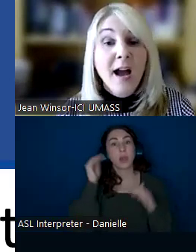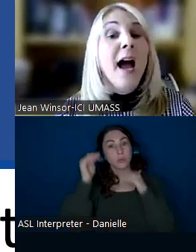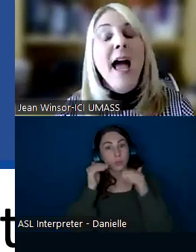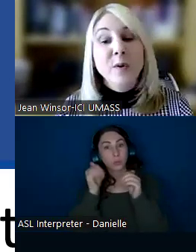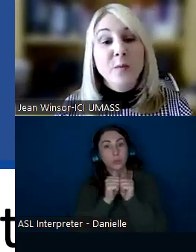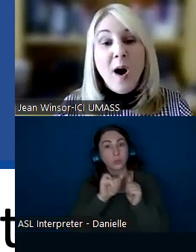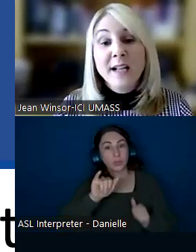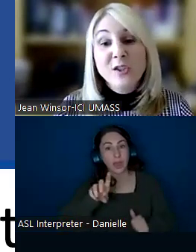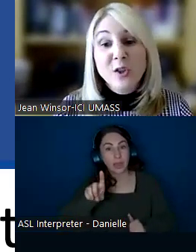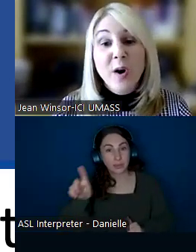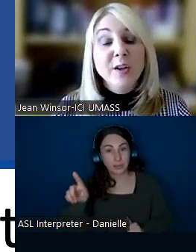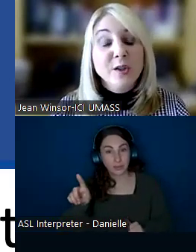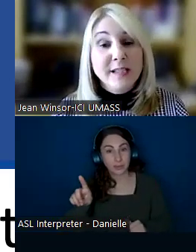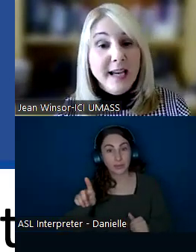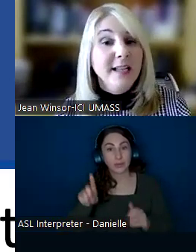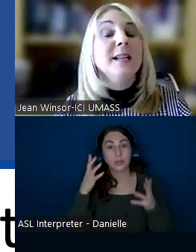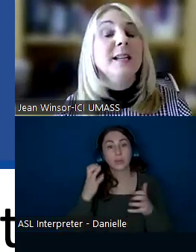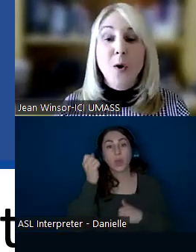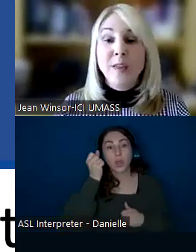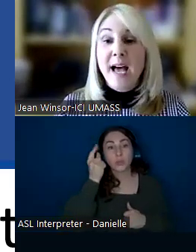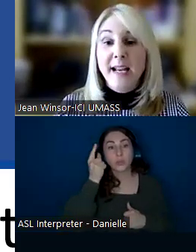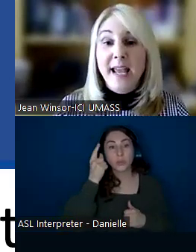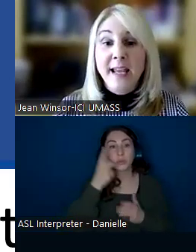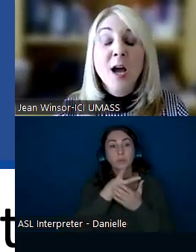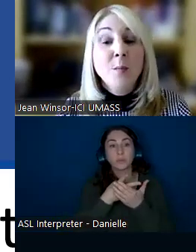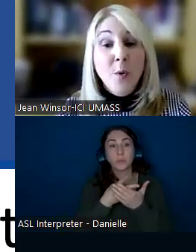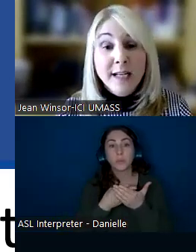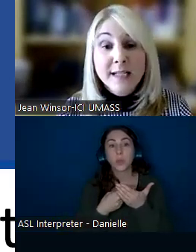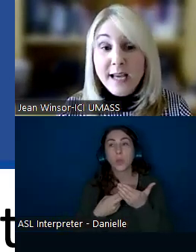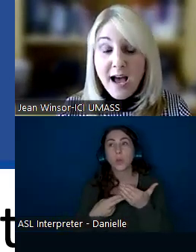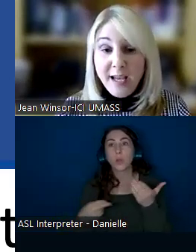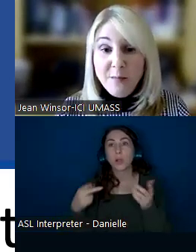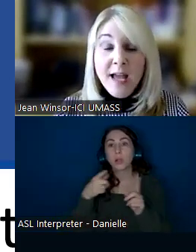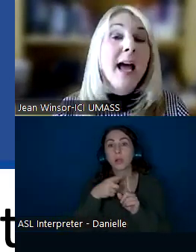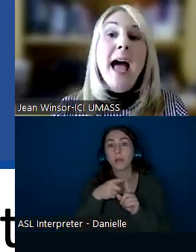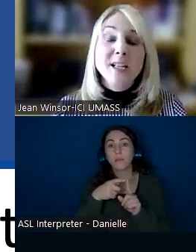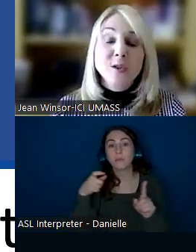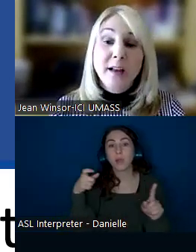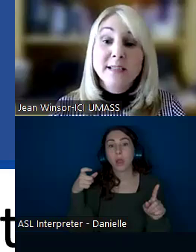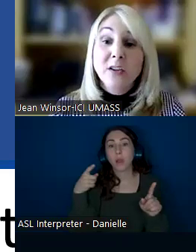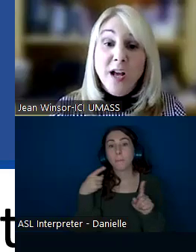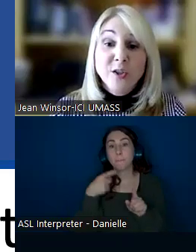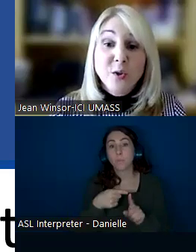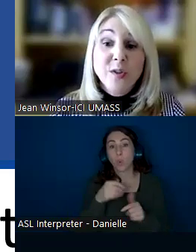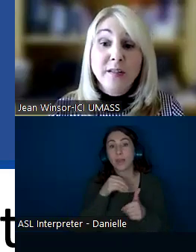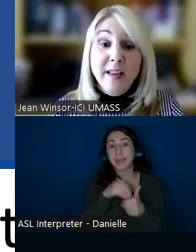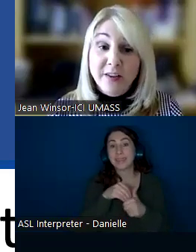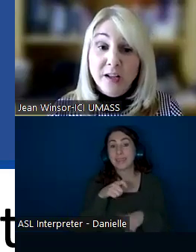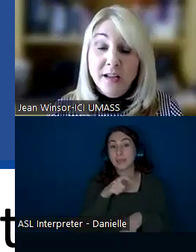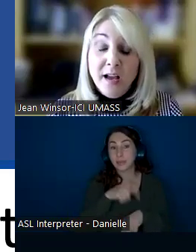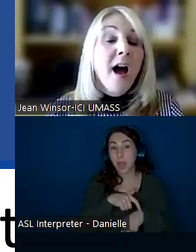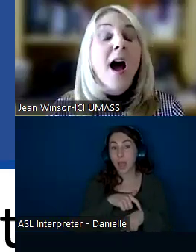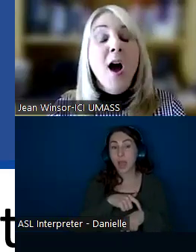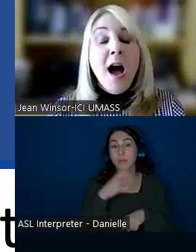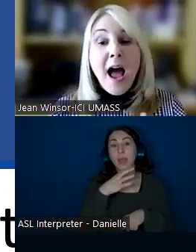IDD. And we want to understand both at a point in time as well as a longitudinal